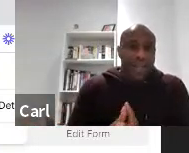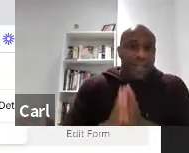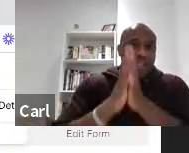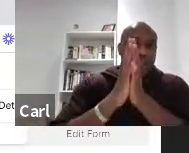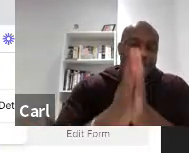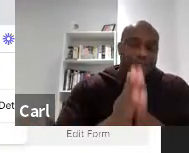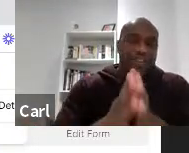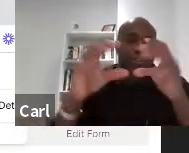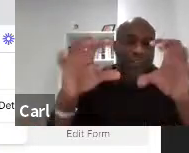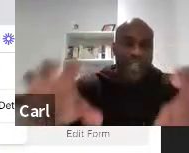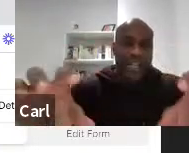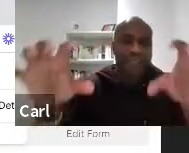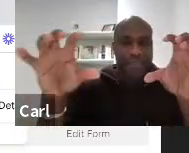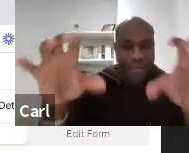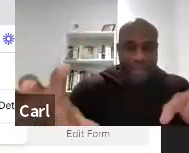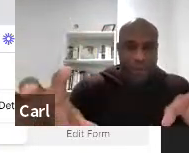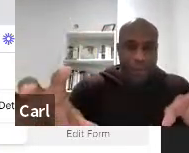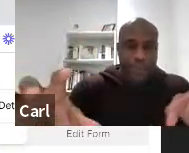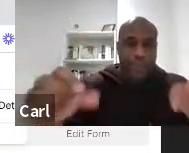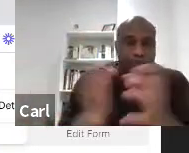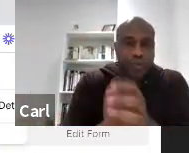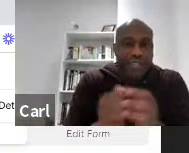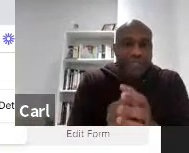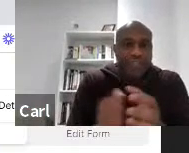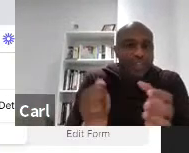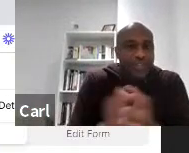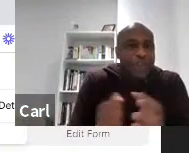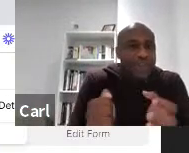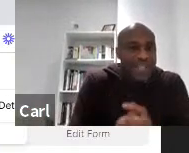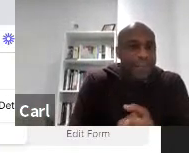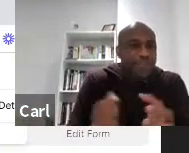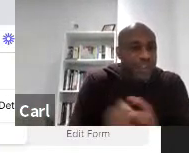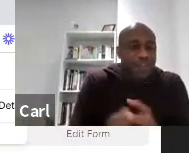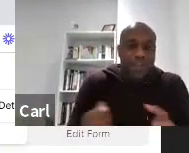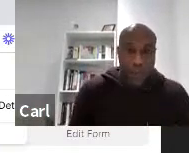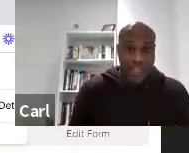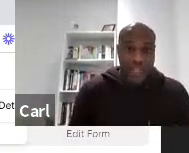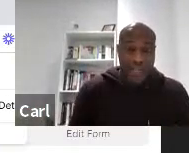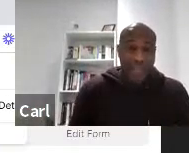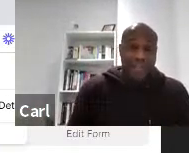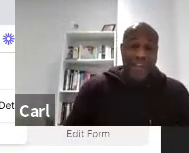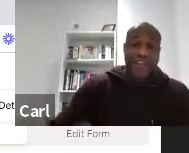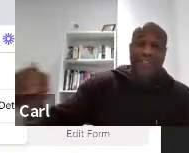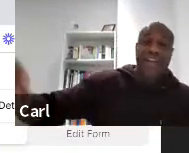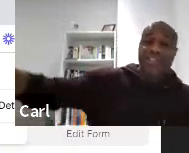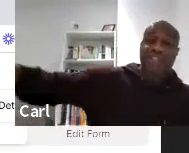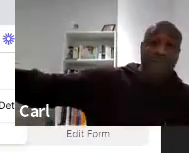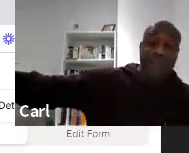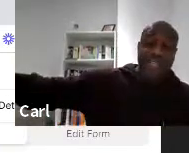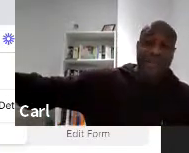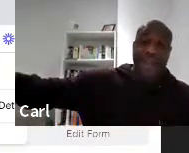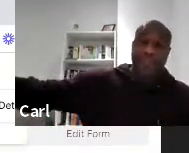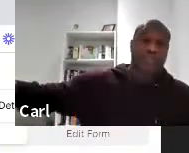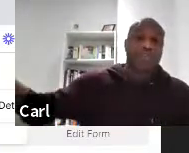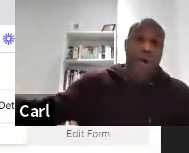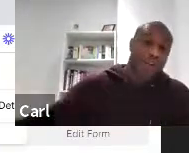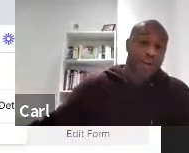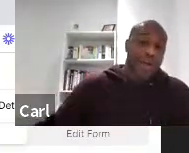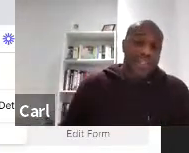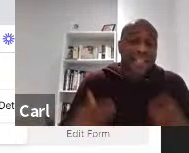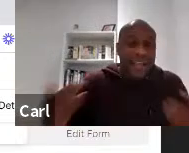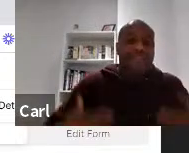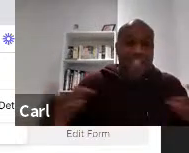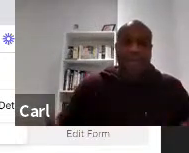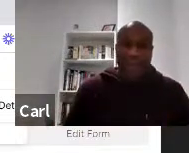ideas. Leverage these platforms to create something super simple, super quickly, that you can then showcase to people